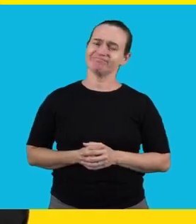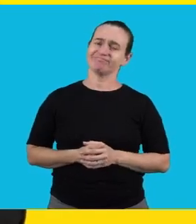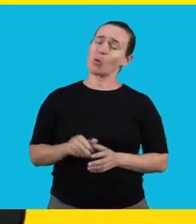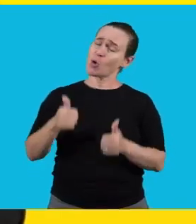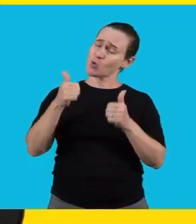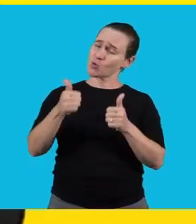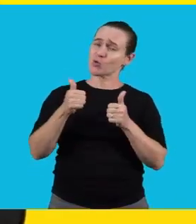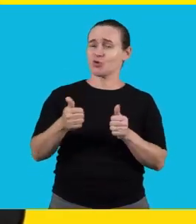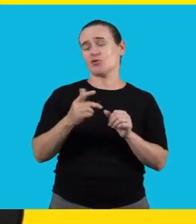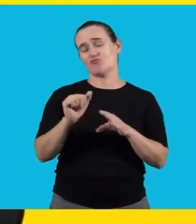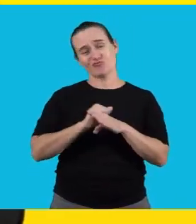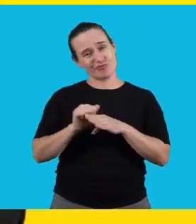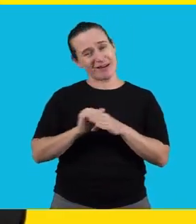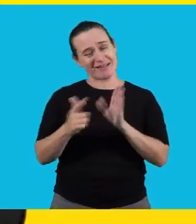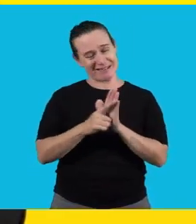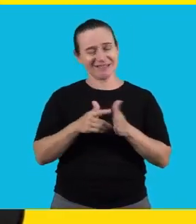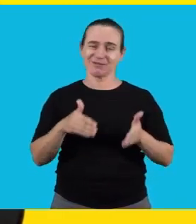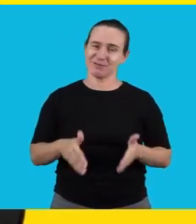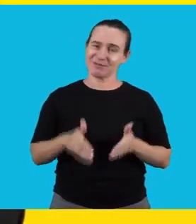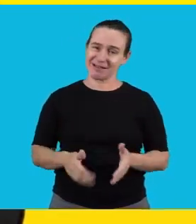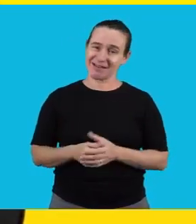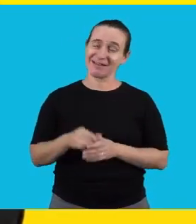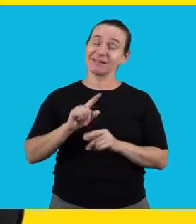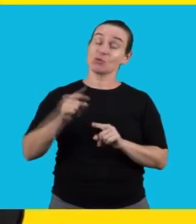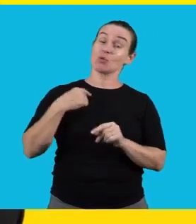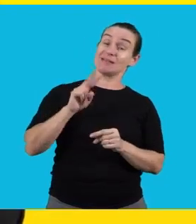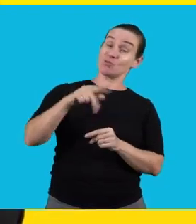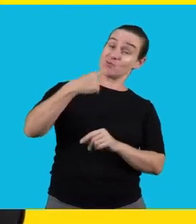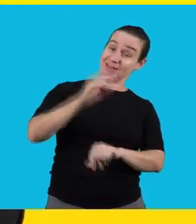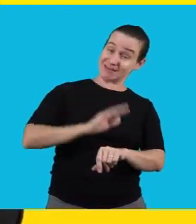correctly. It has been a very good practice